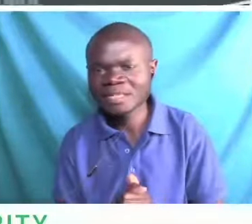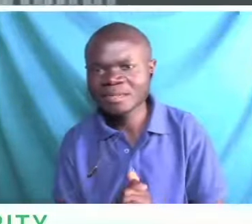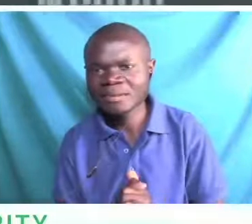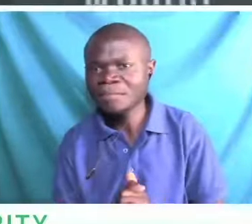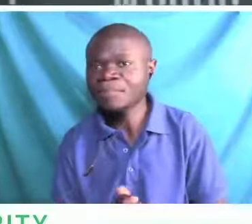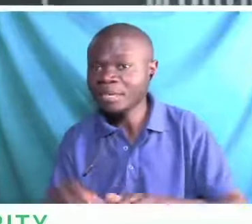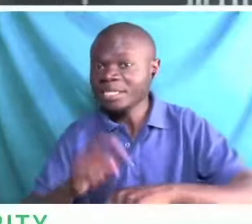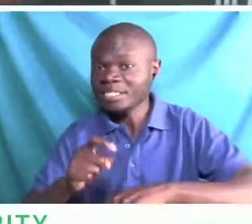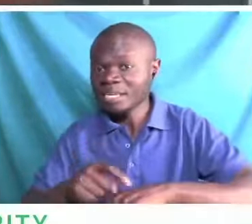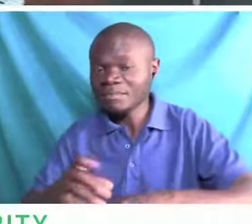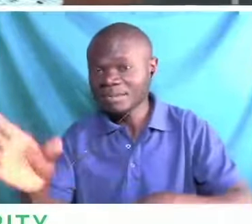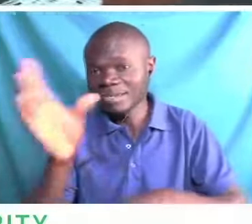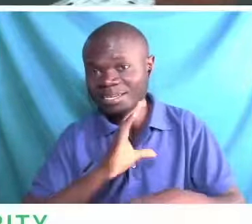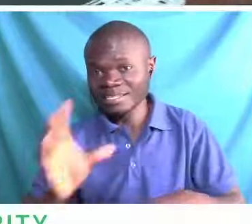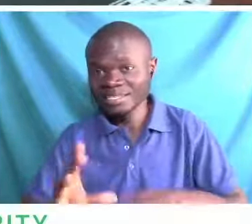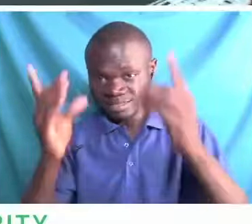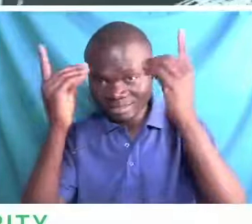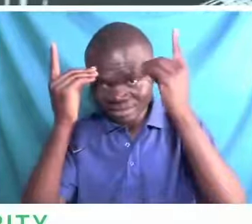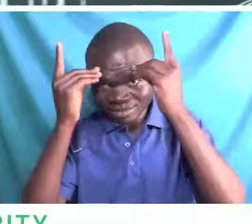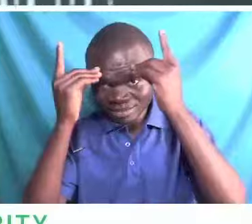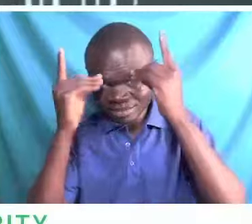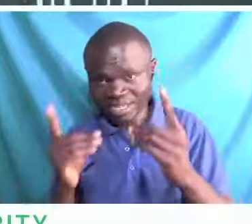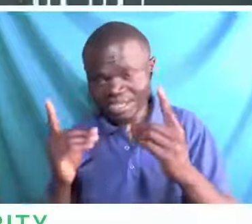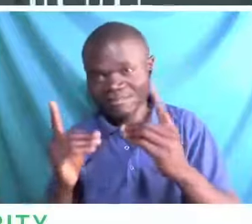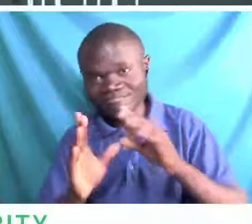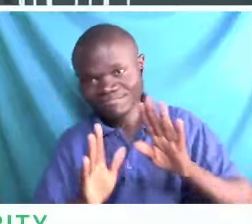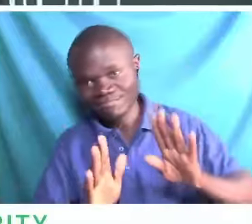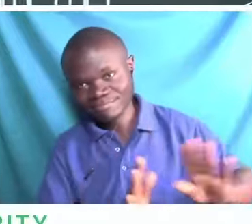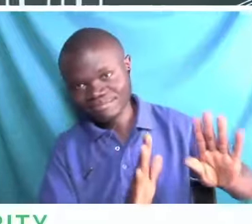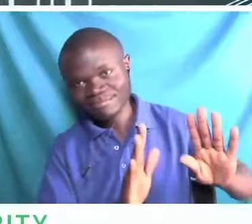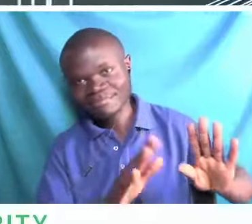when a Christian decides to put these things to death,